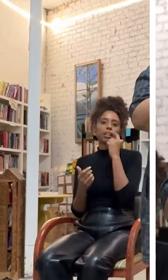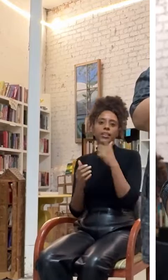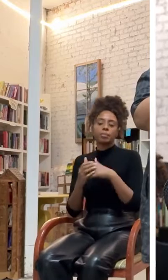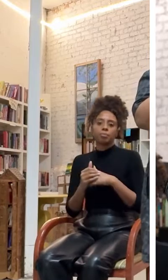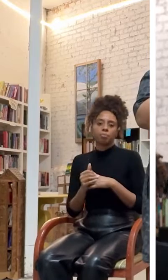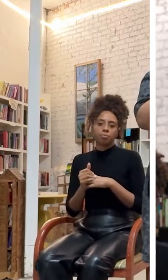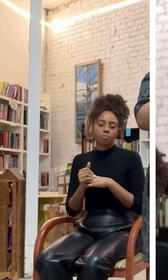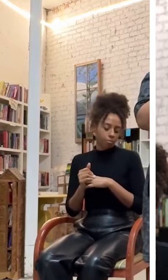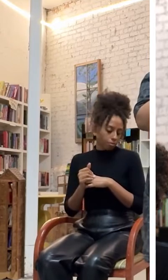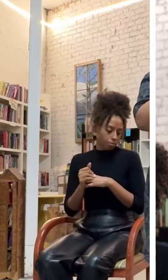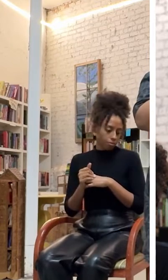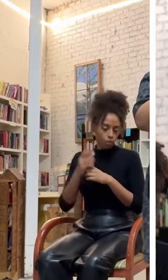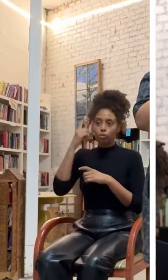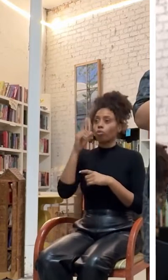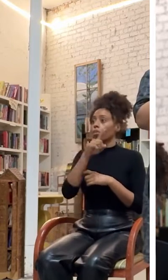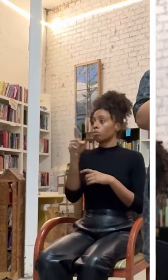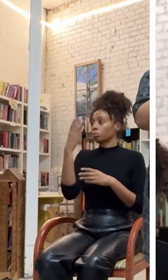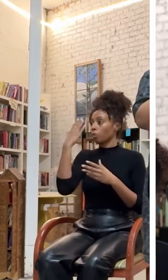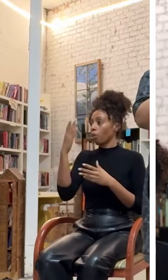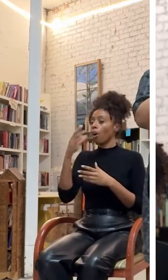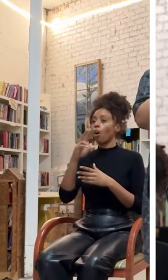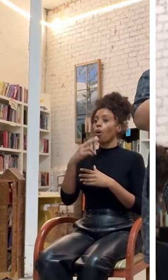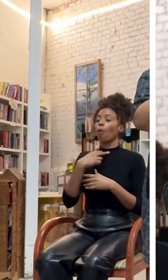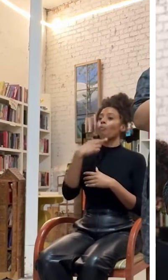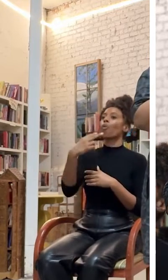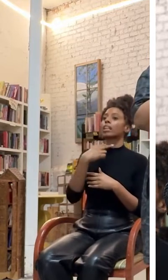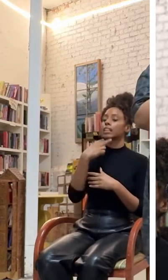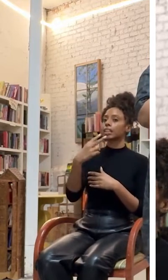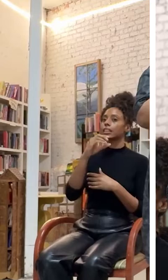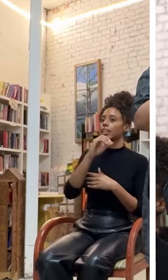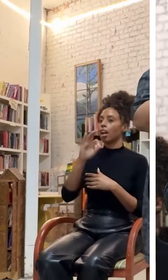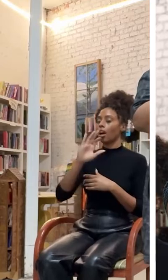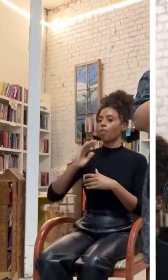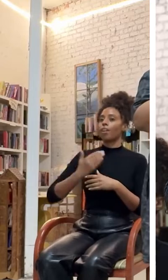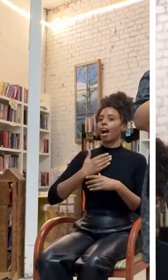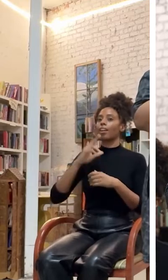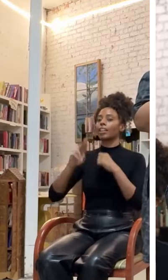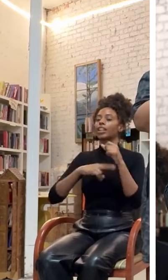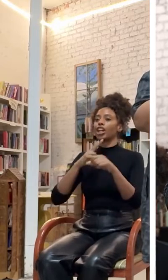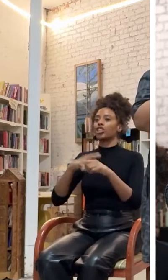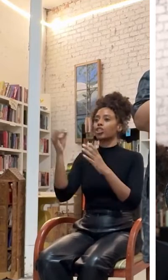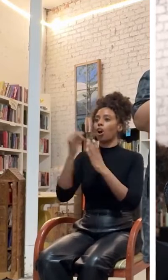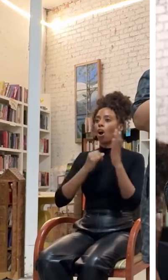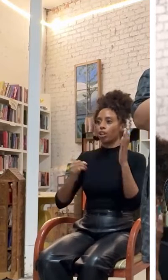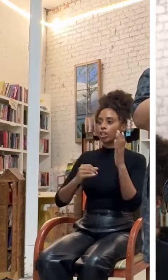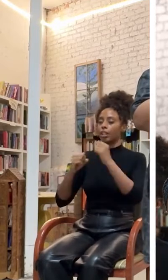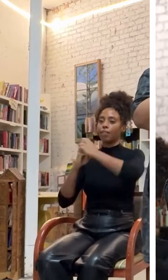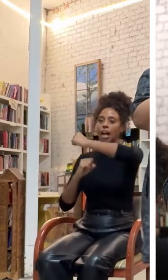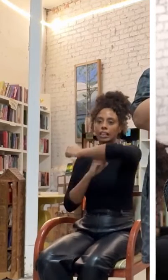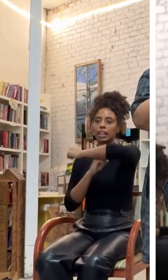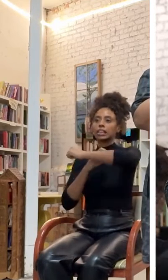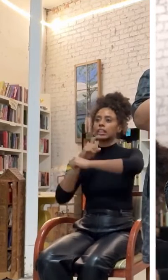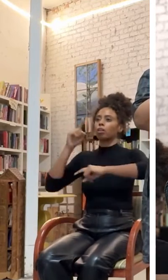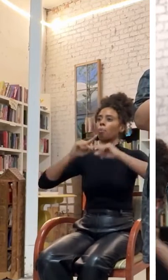going to Mona, for those of you who don't know, is Voices of Our Nation Arts Foundation. It's like a multi-genre